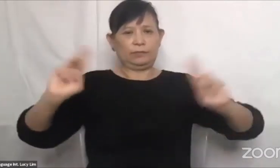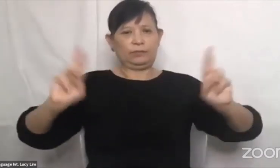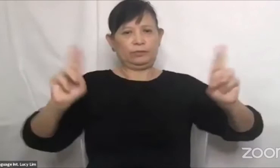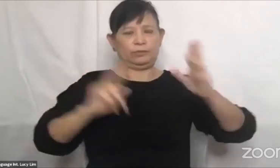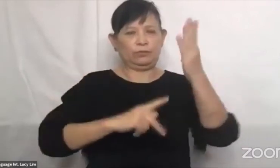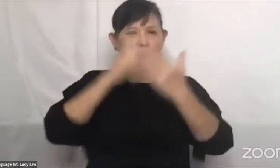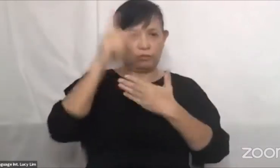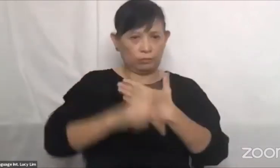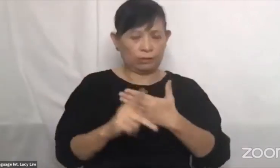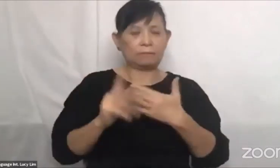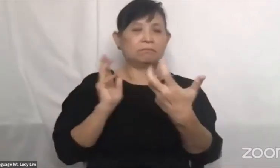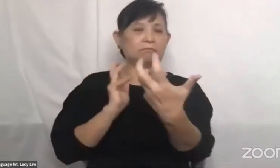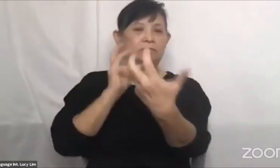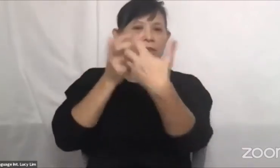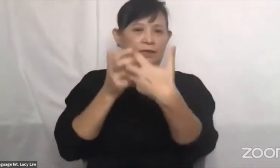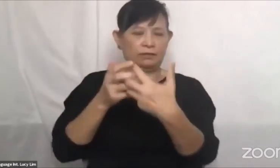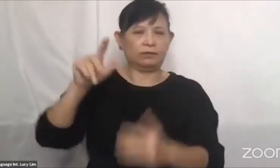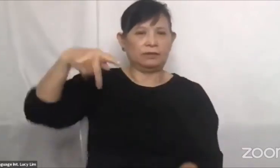there?